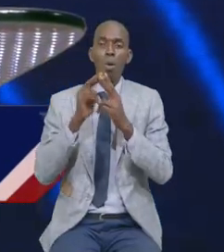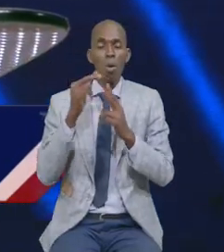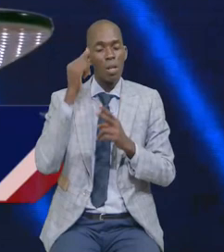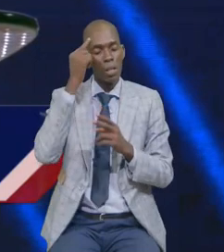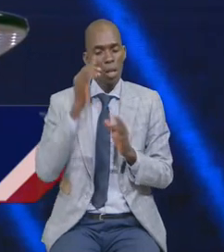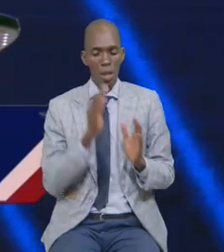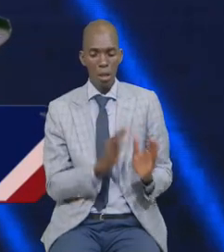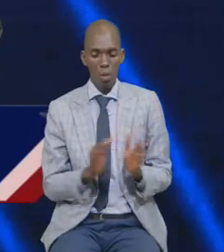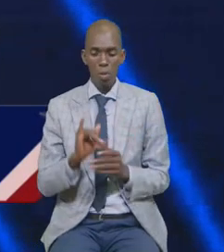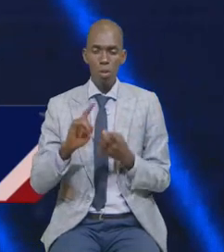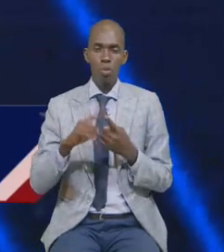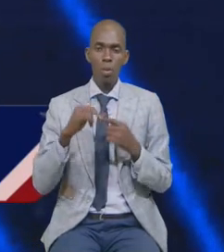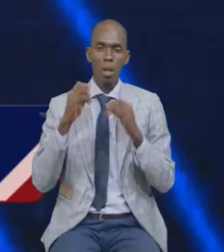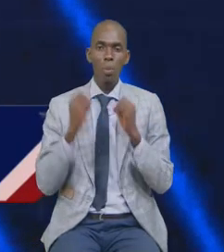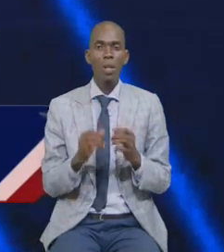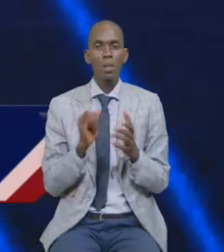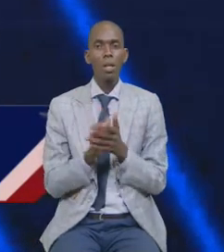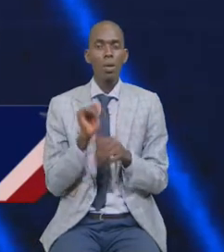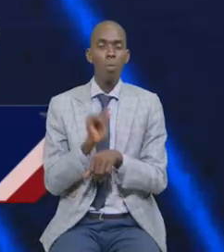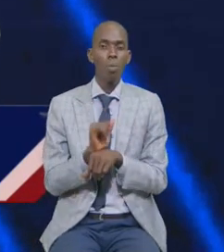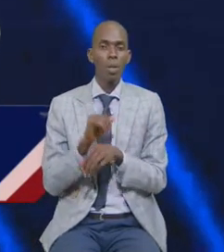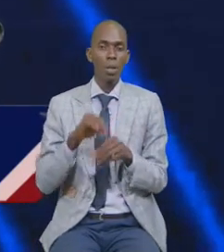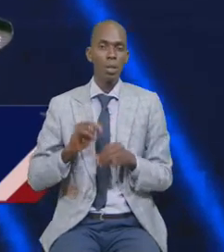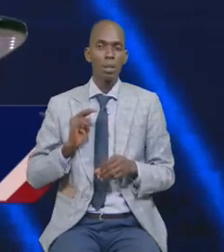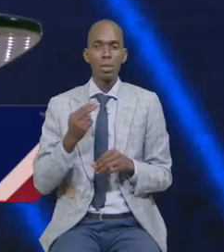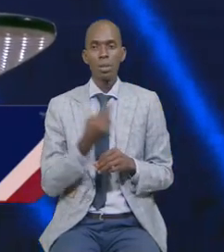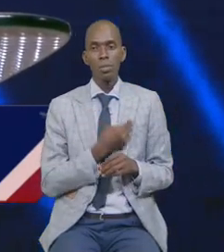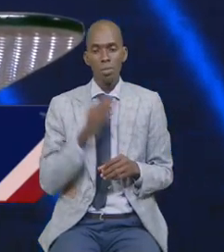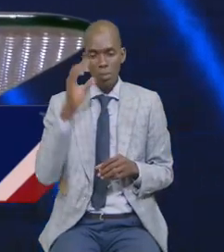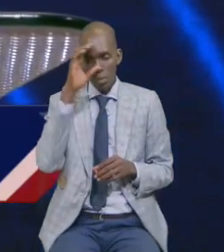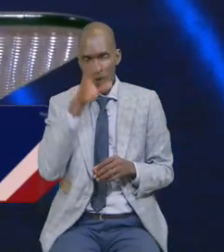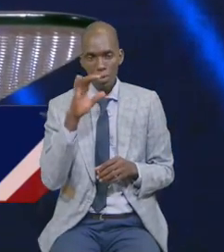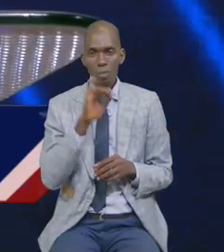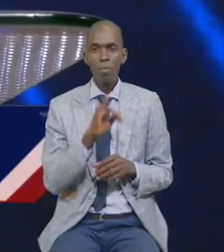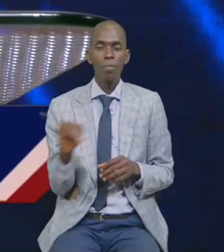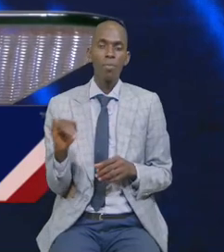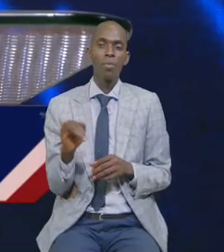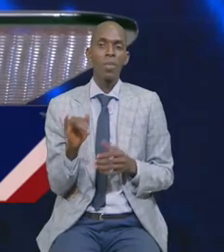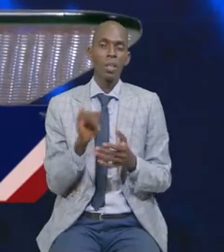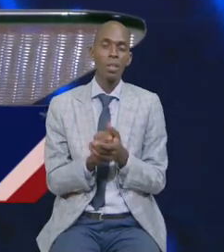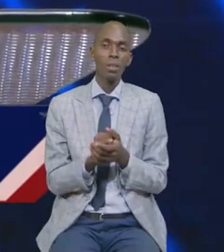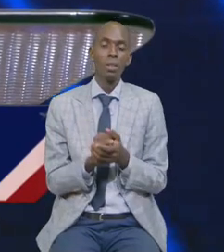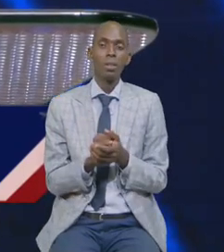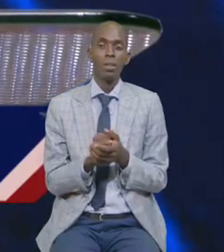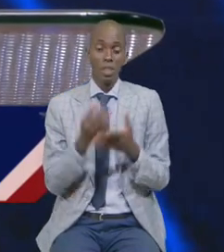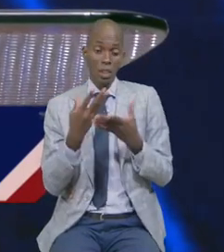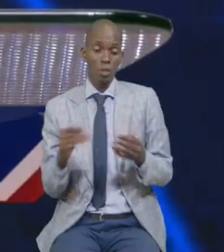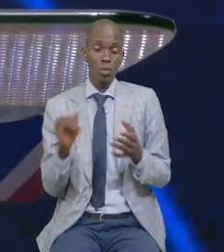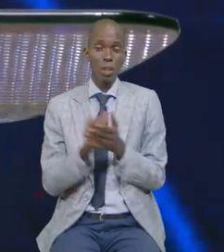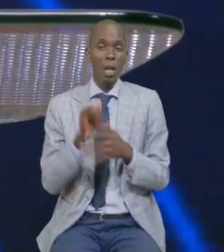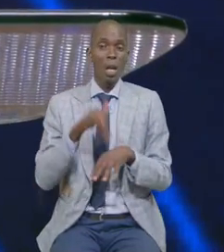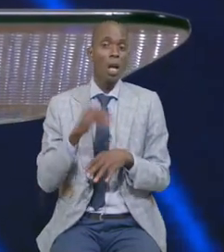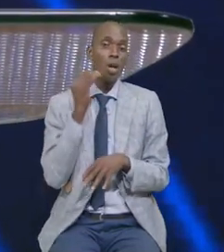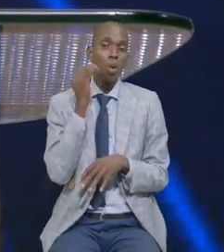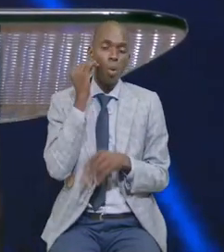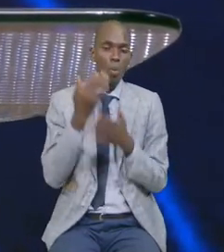the power that worketh in us. Settle that at home before you go out.